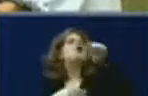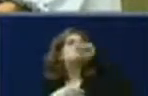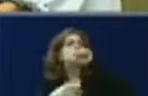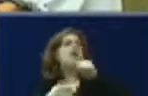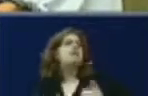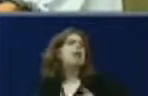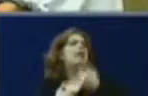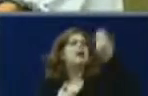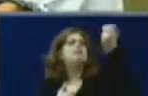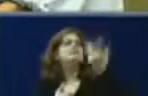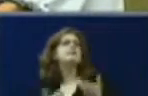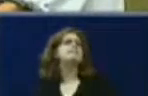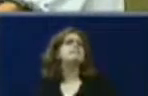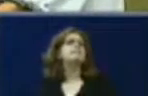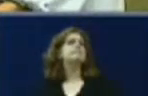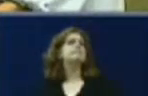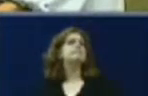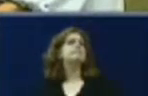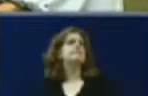life, tell me,